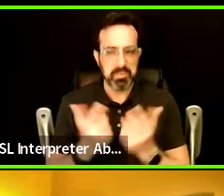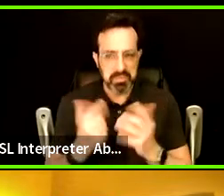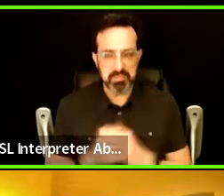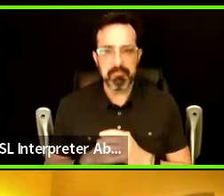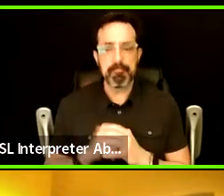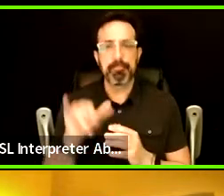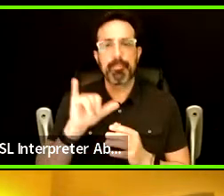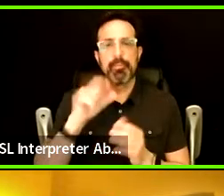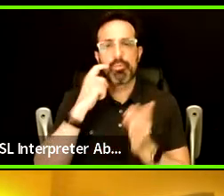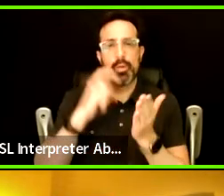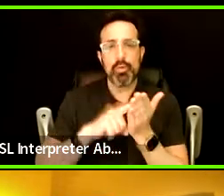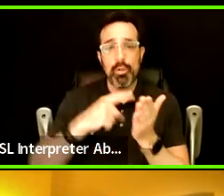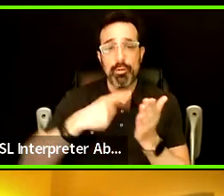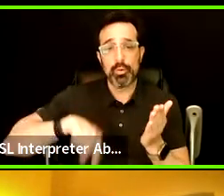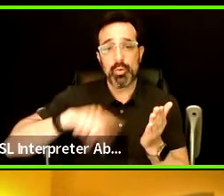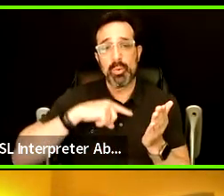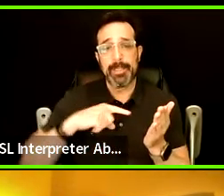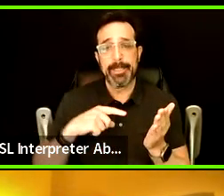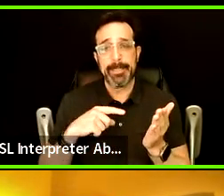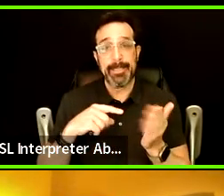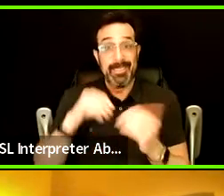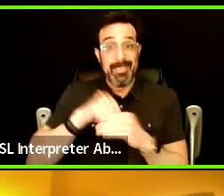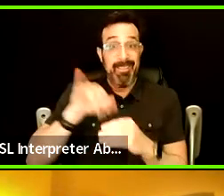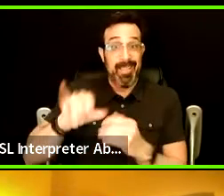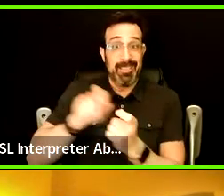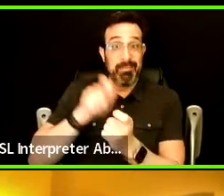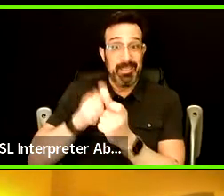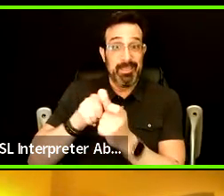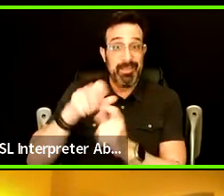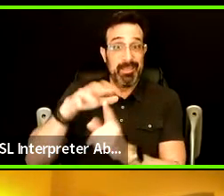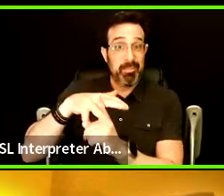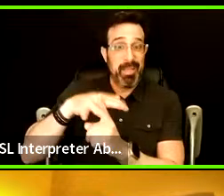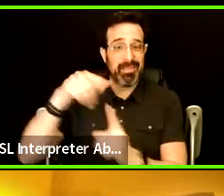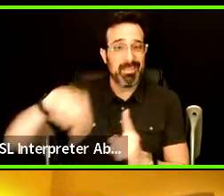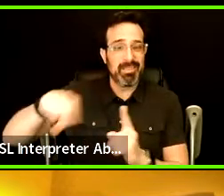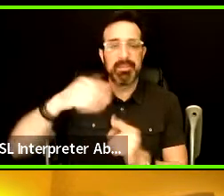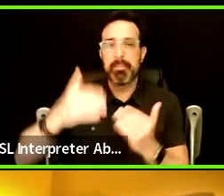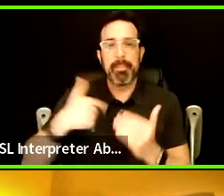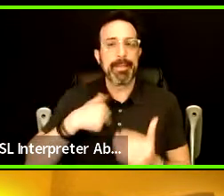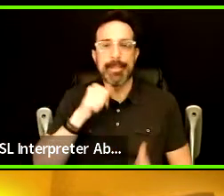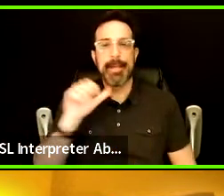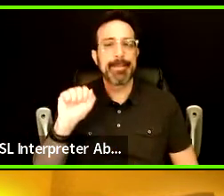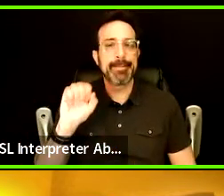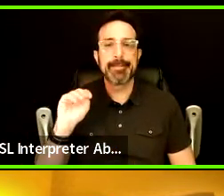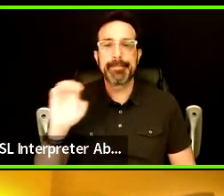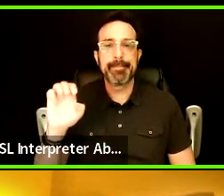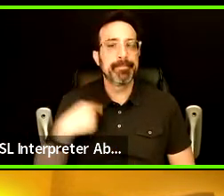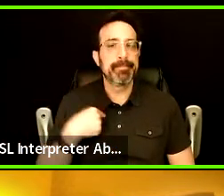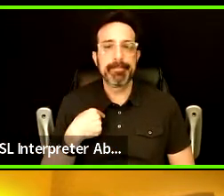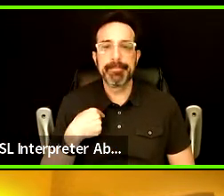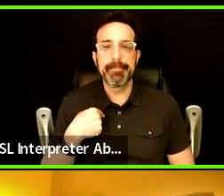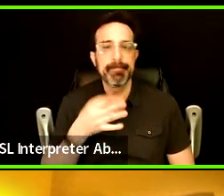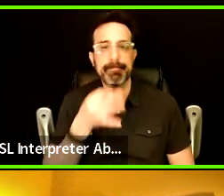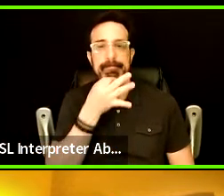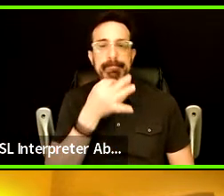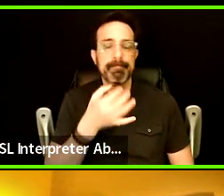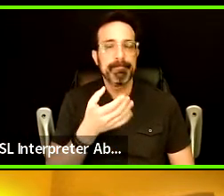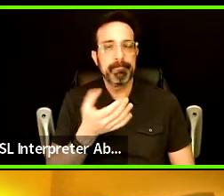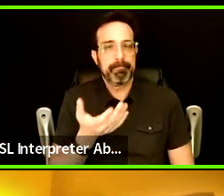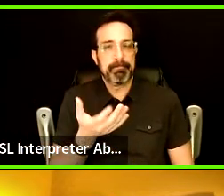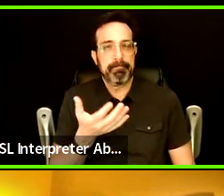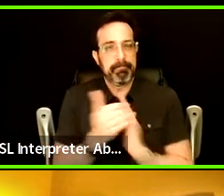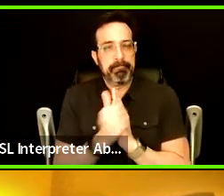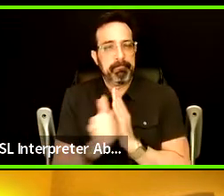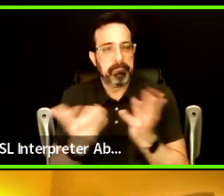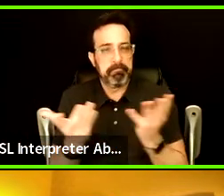also acknowledging that we in that specific space may not be the subject matter experts on some of these items. So it's important that when